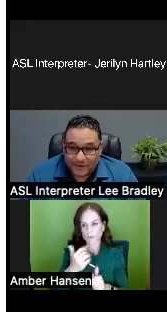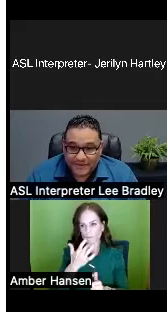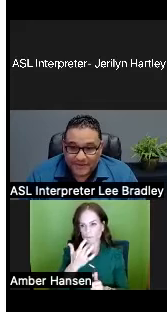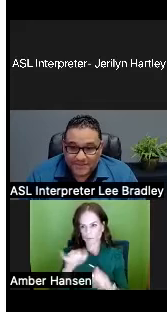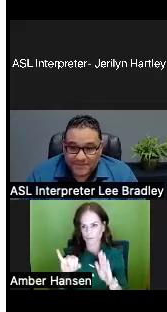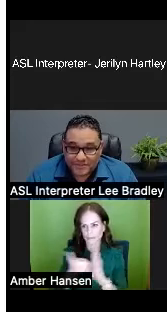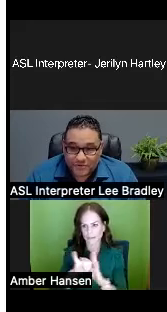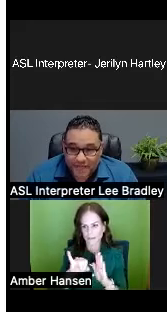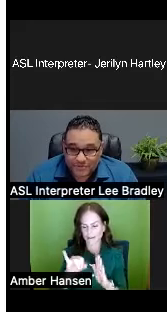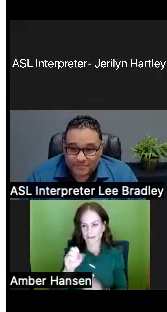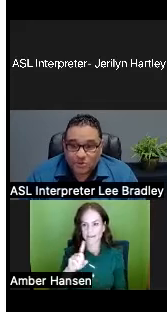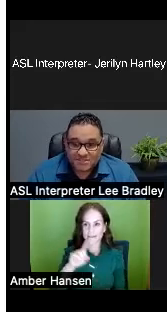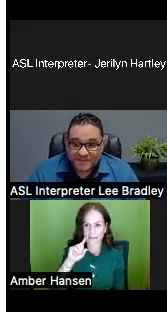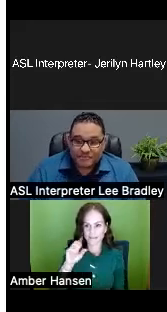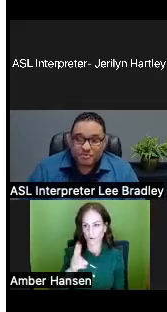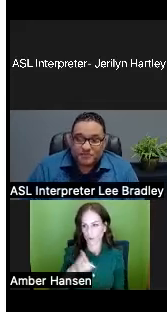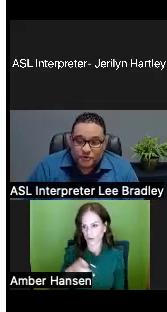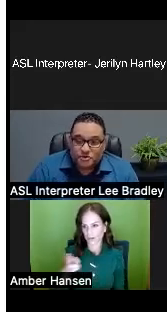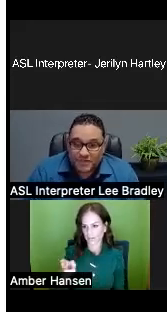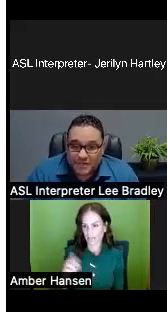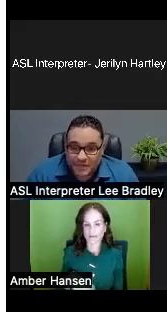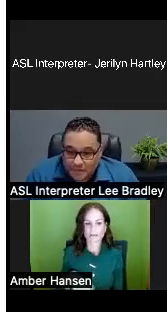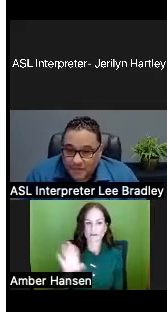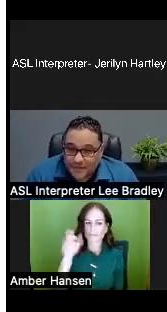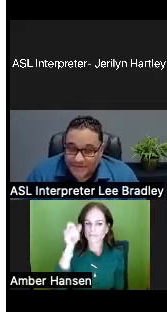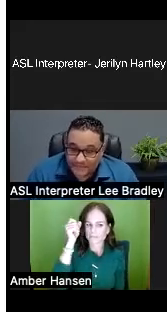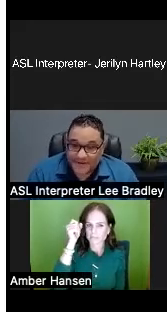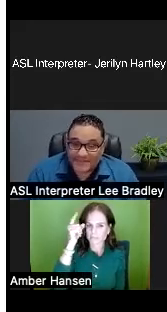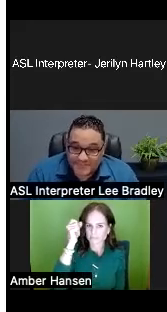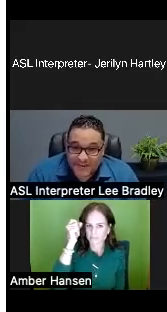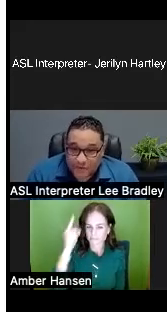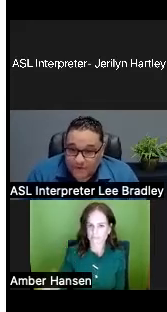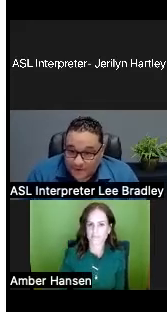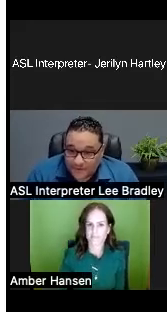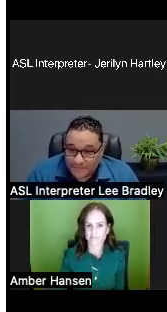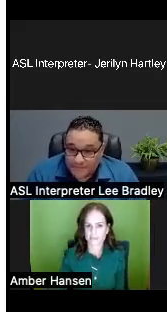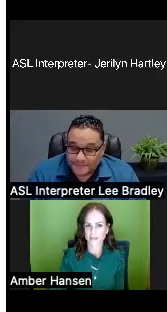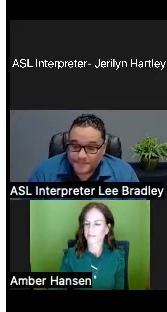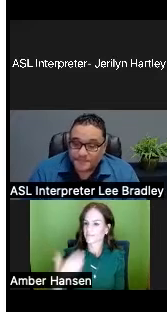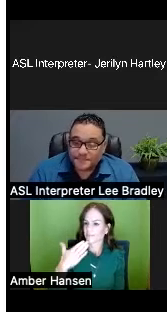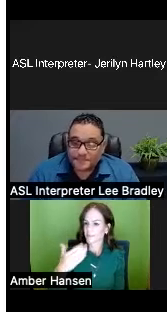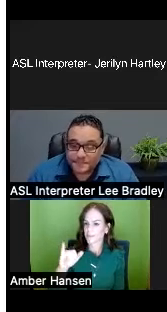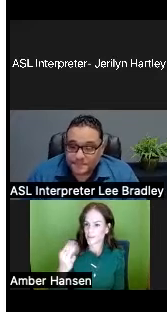All right, it's the third option. Most deaf people prefer to be identified as deaf or hard of hearing.